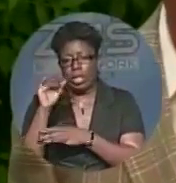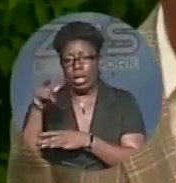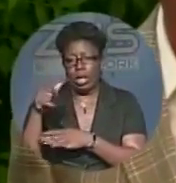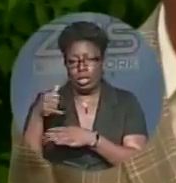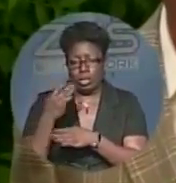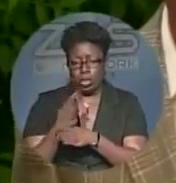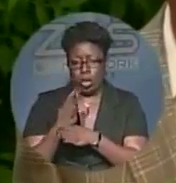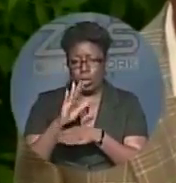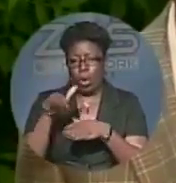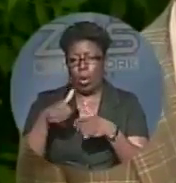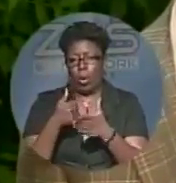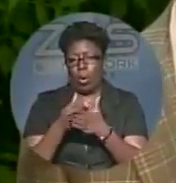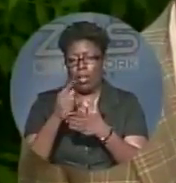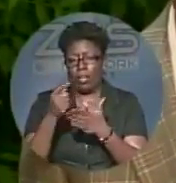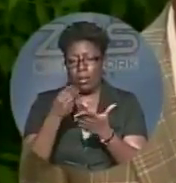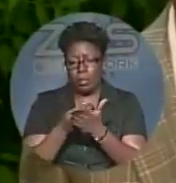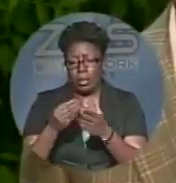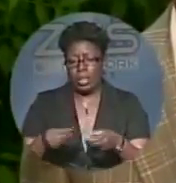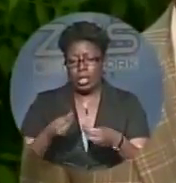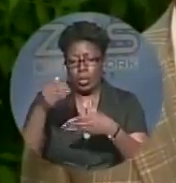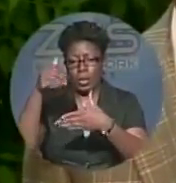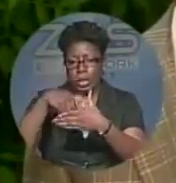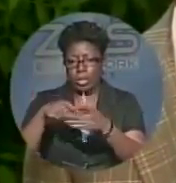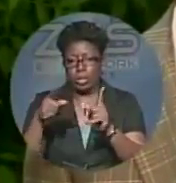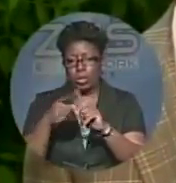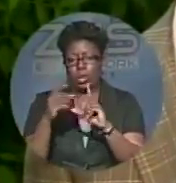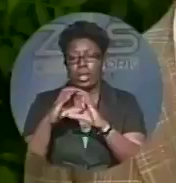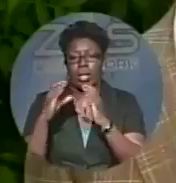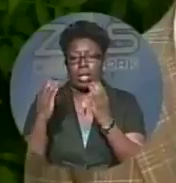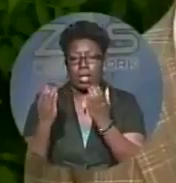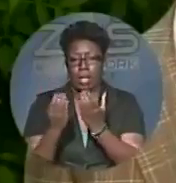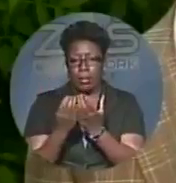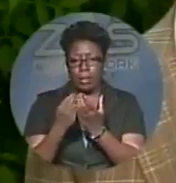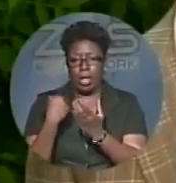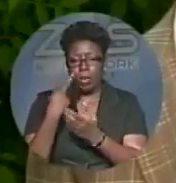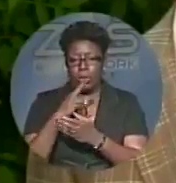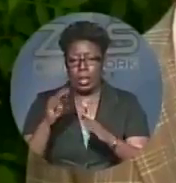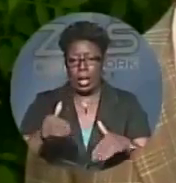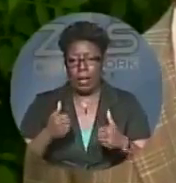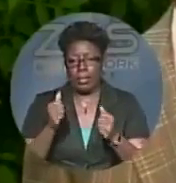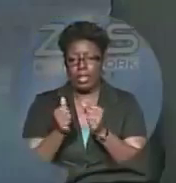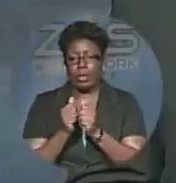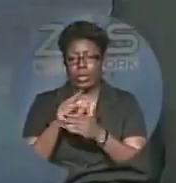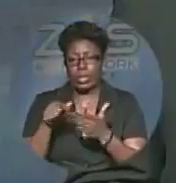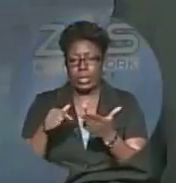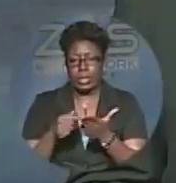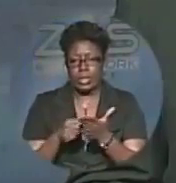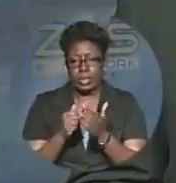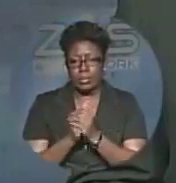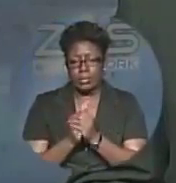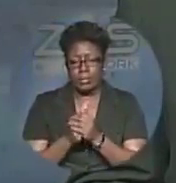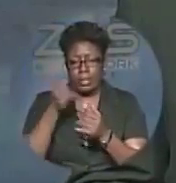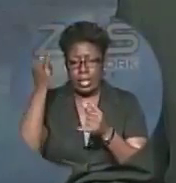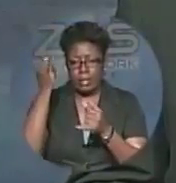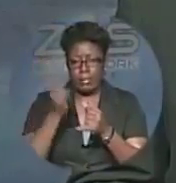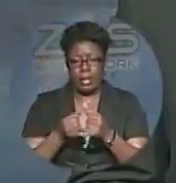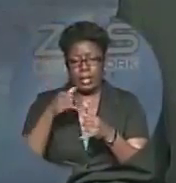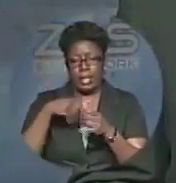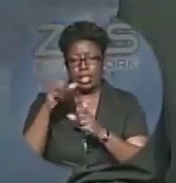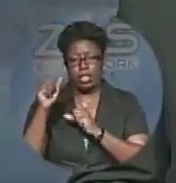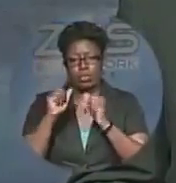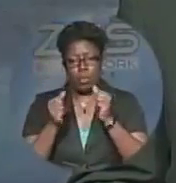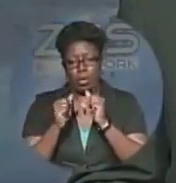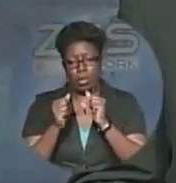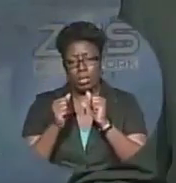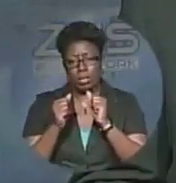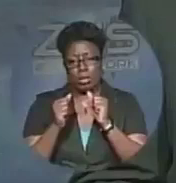into this meet and goes into the club. And we're very happy with this. And finally, in sports, Super